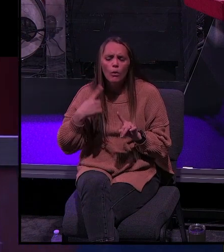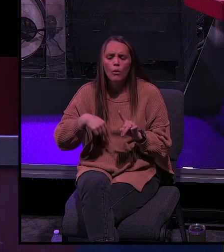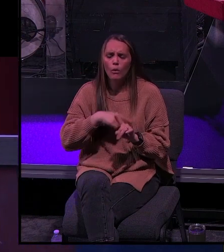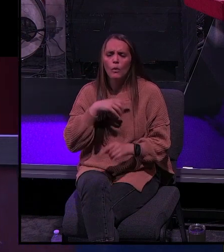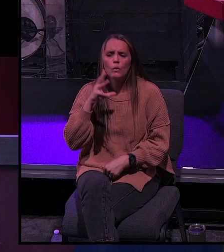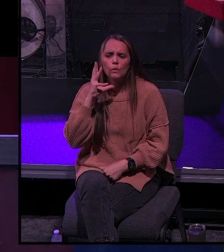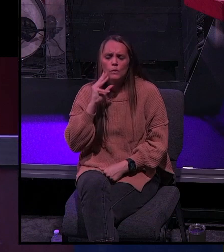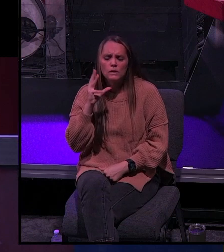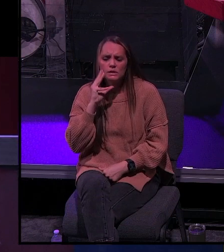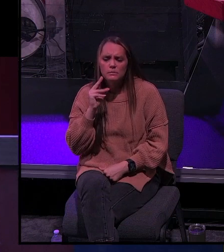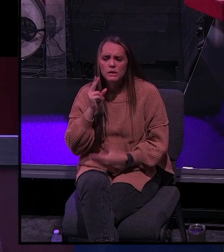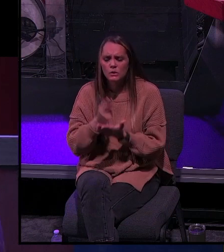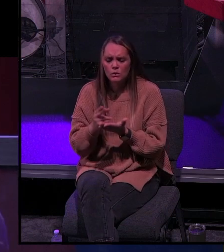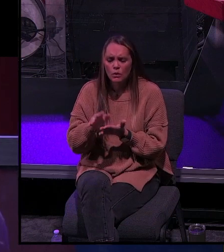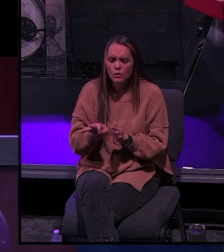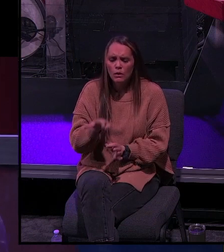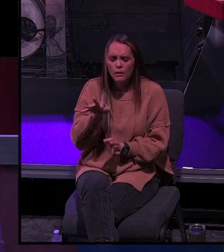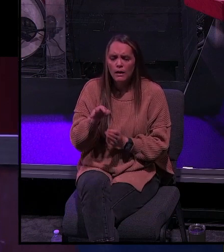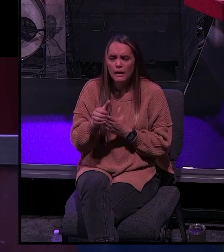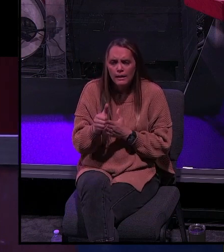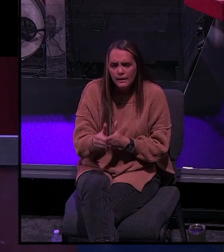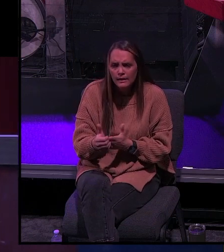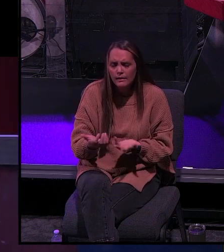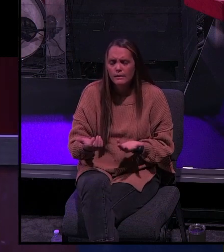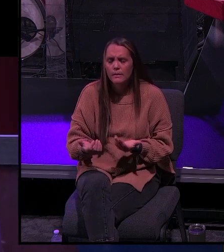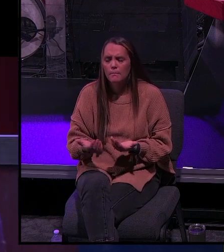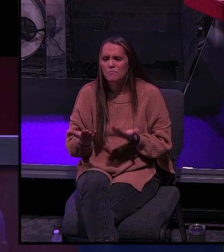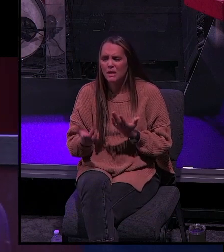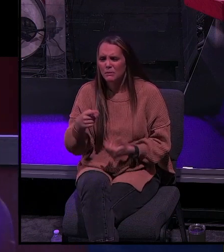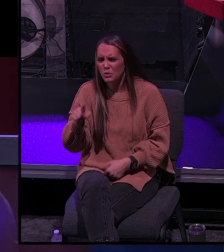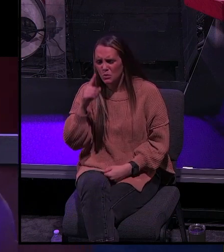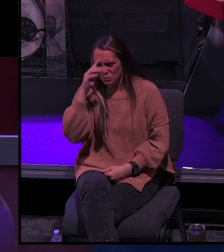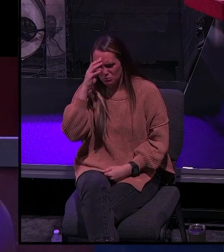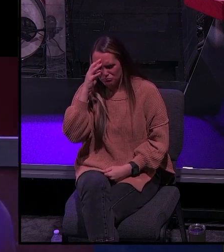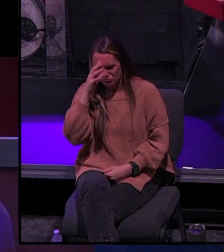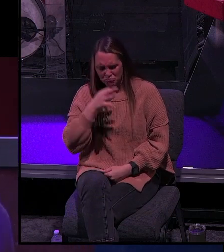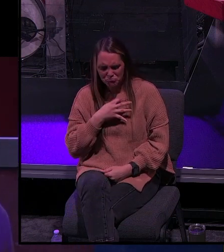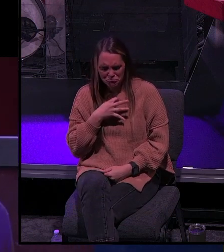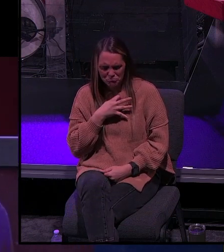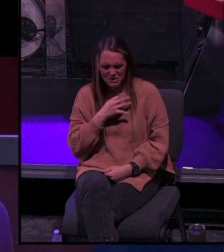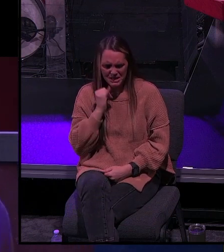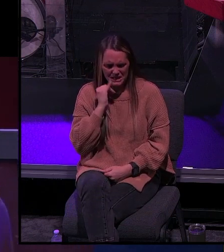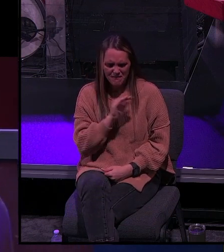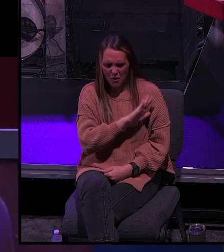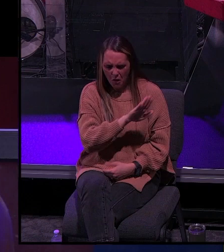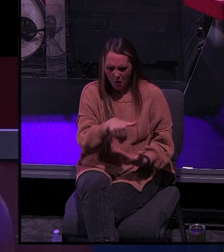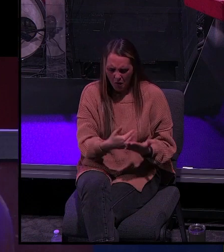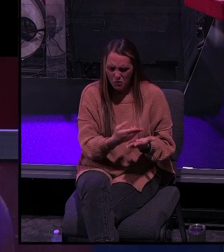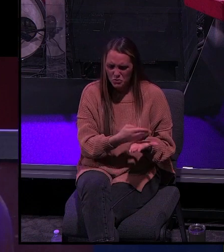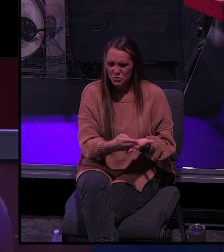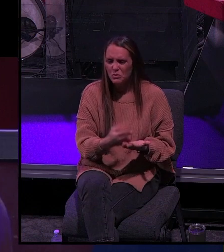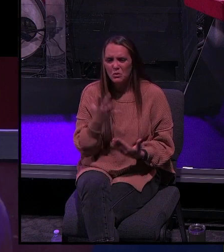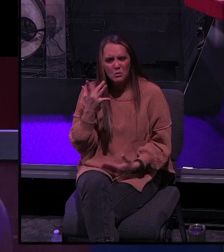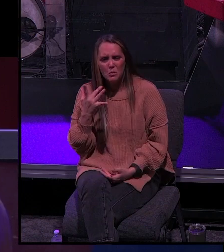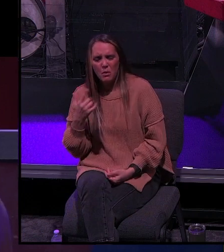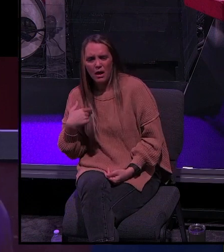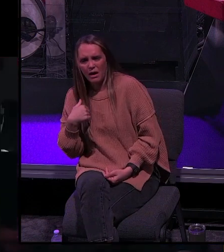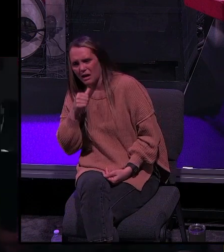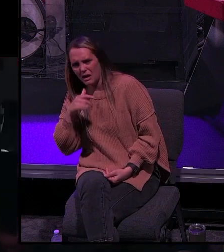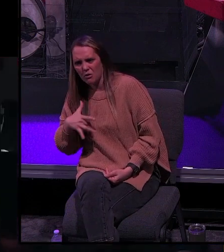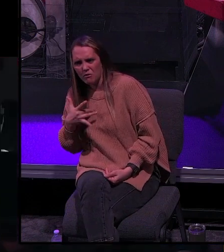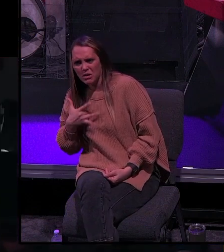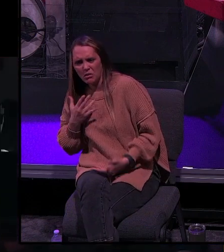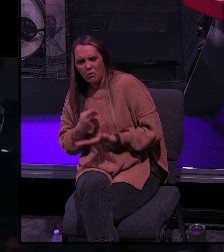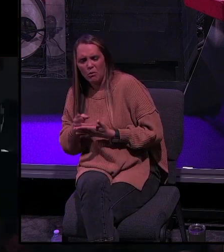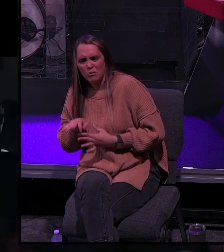Spirit leading us? Maybe you're wondering right now, well, if all this is true, why don't I experience that? Why don't I sense him? And